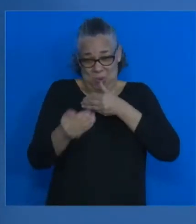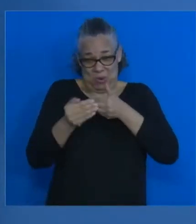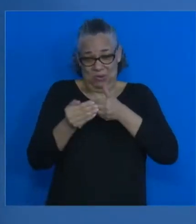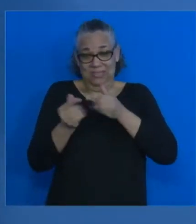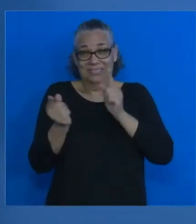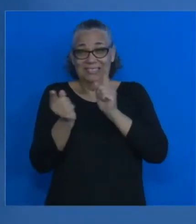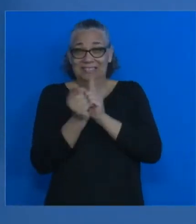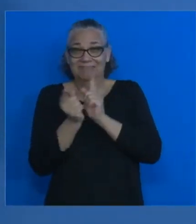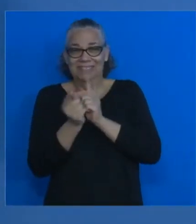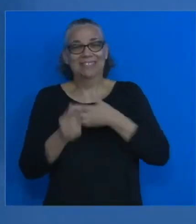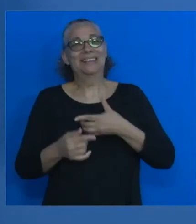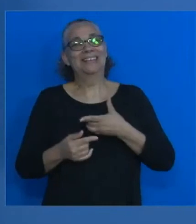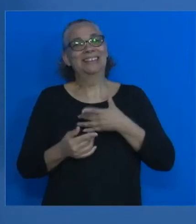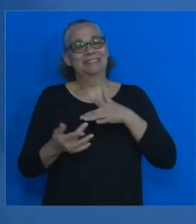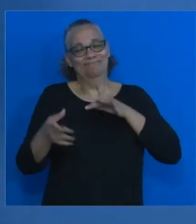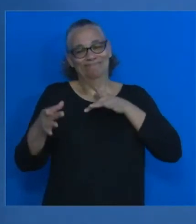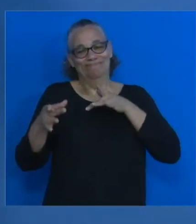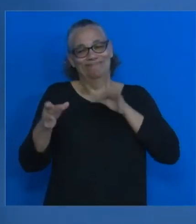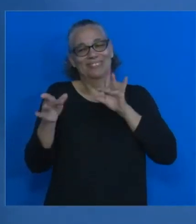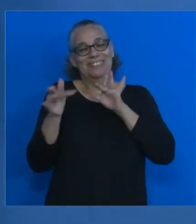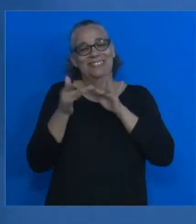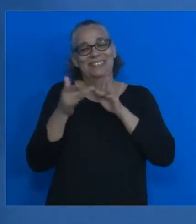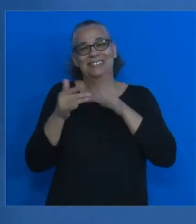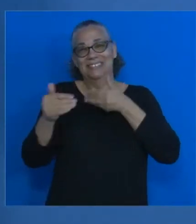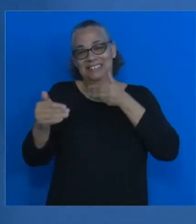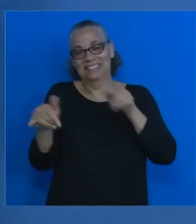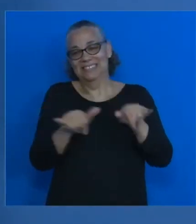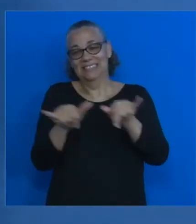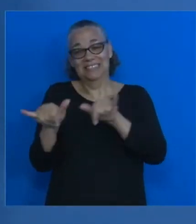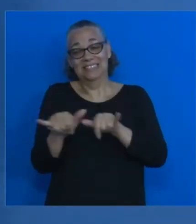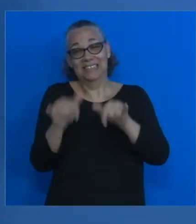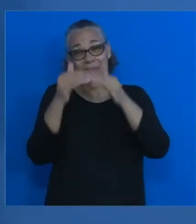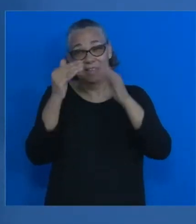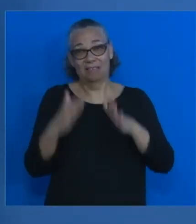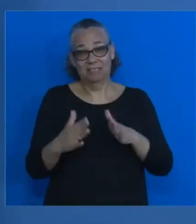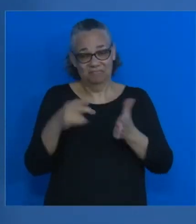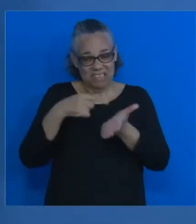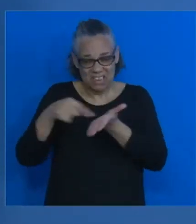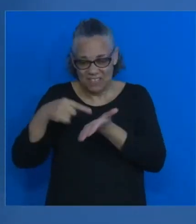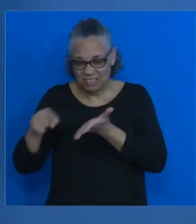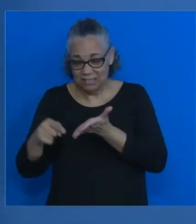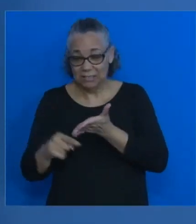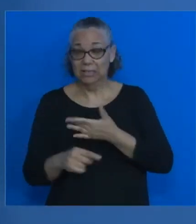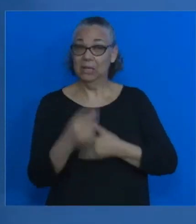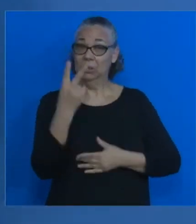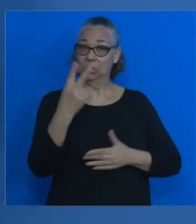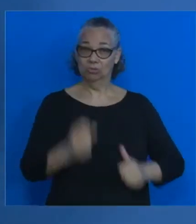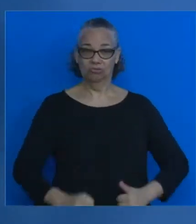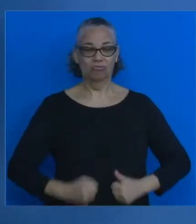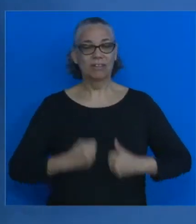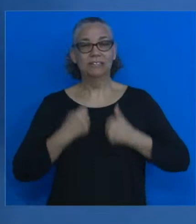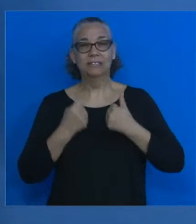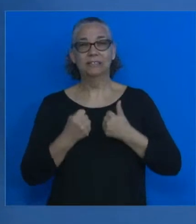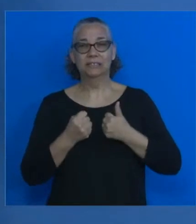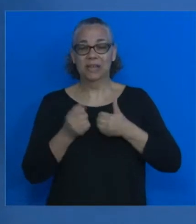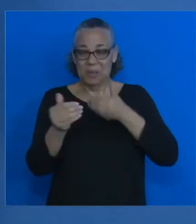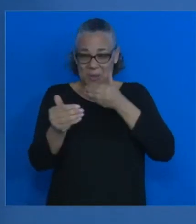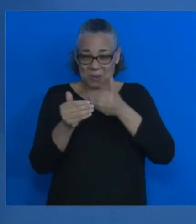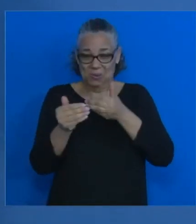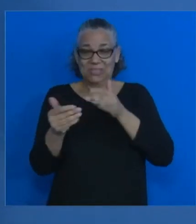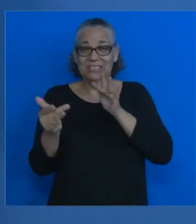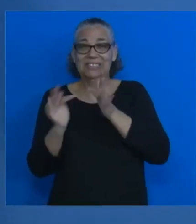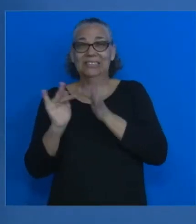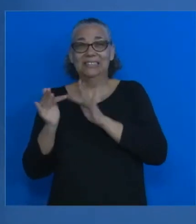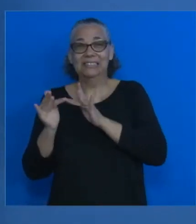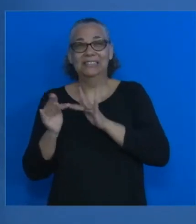contact in the same household as a case under investigation linked to the workplace, and 2 residents having had close contact